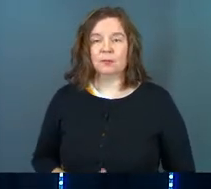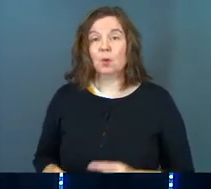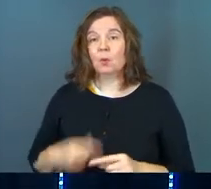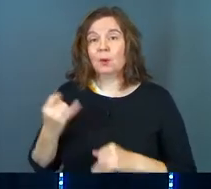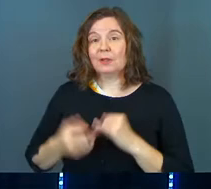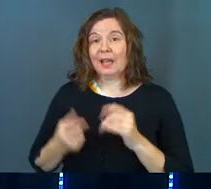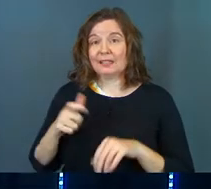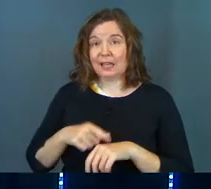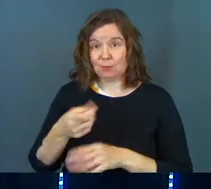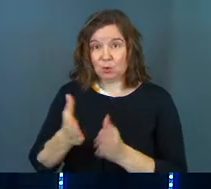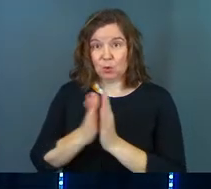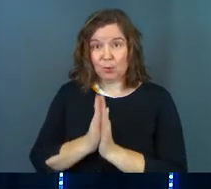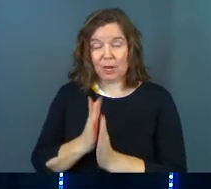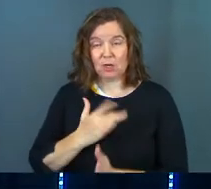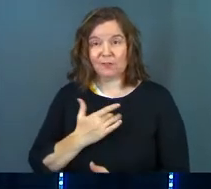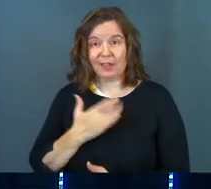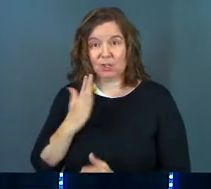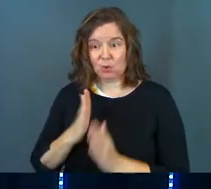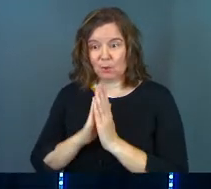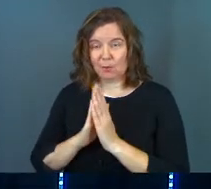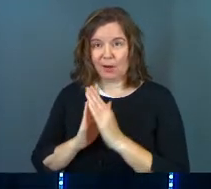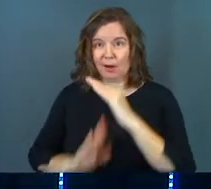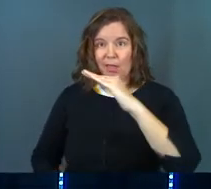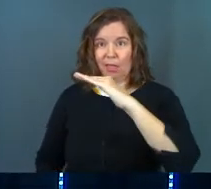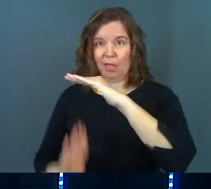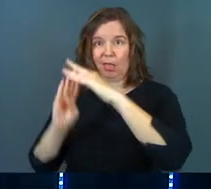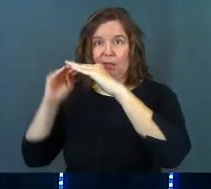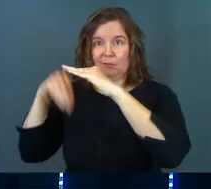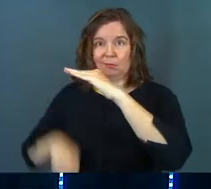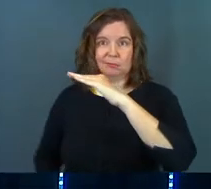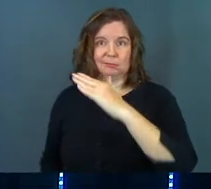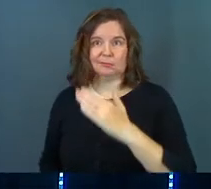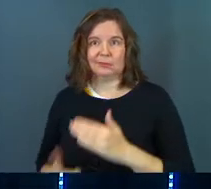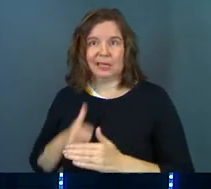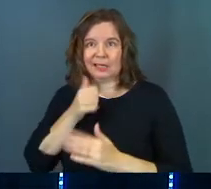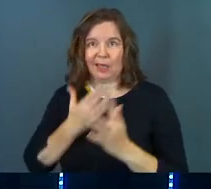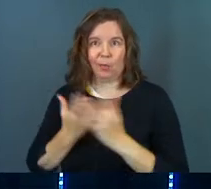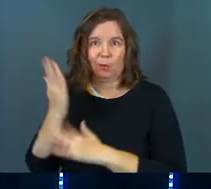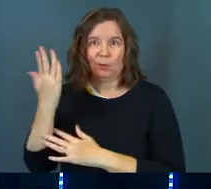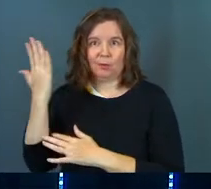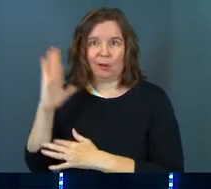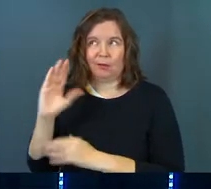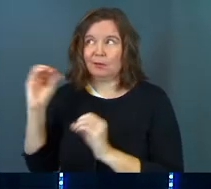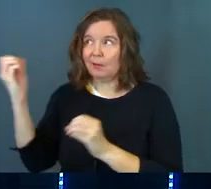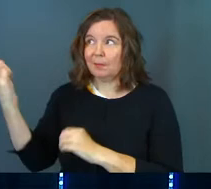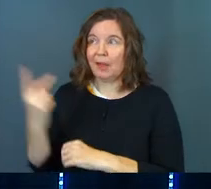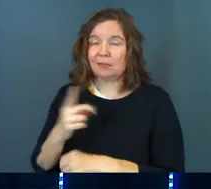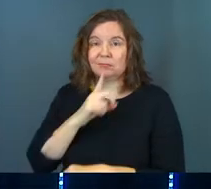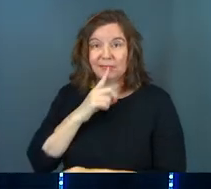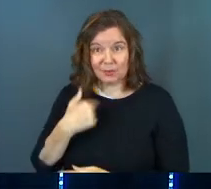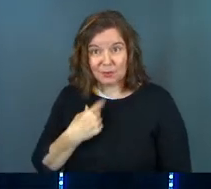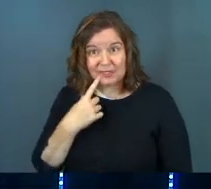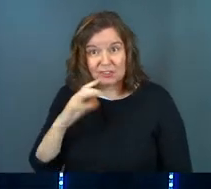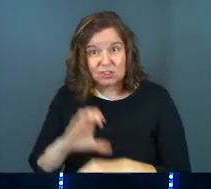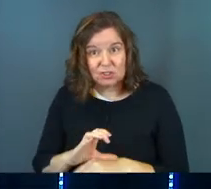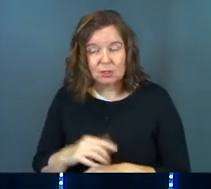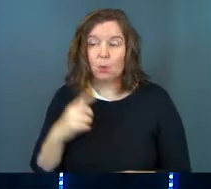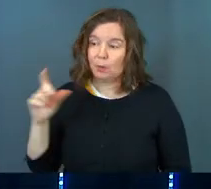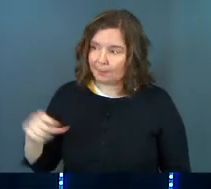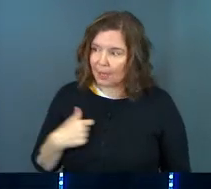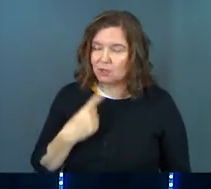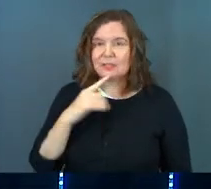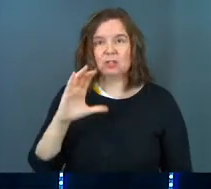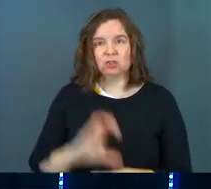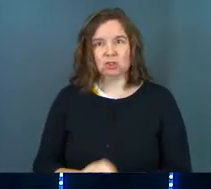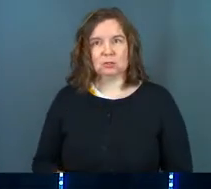When's the last time you prayed and you feel like your prayers just bounced right off the ceiling? And you got nothing back from God. Can we say this in church? We